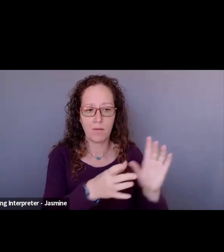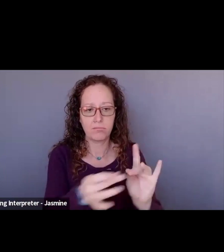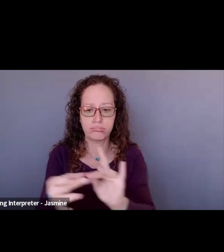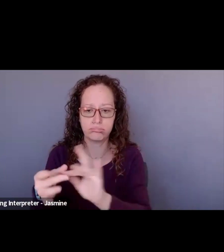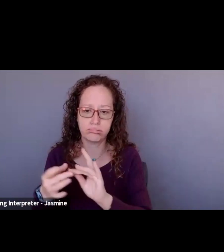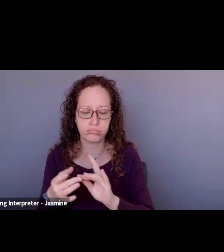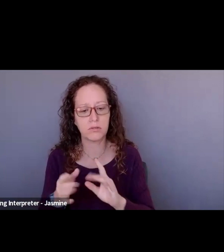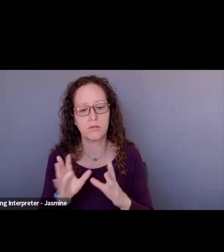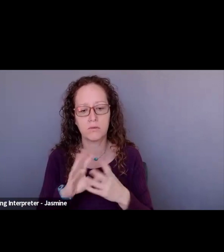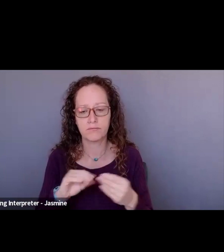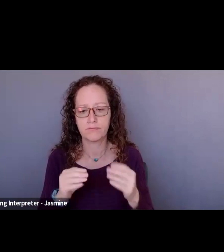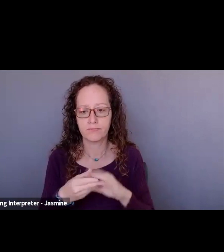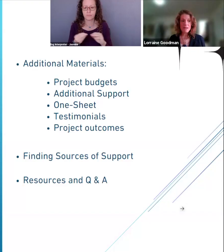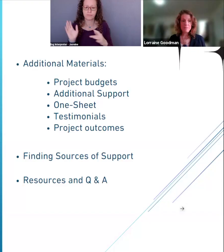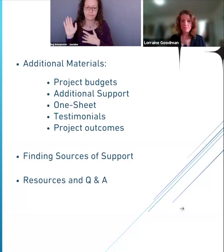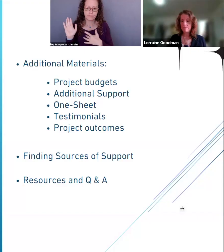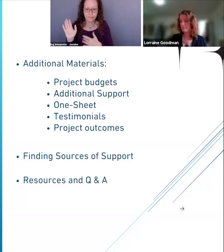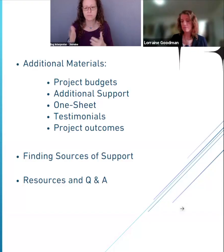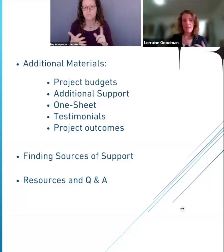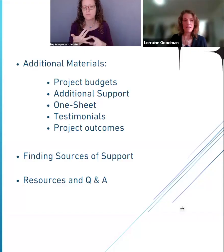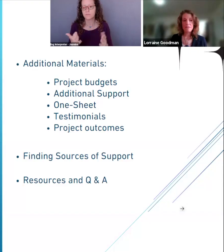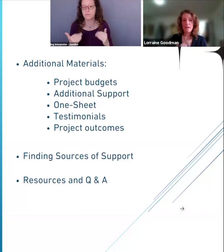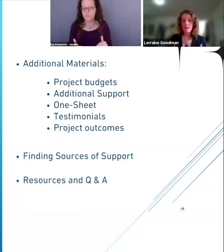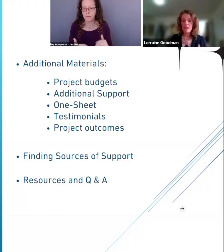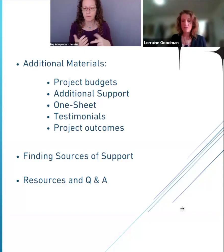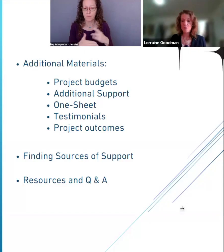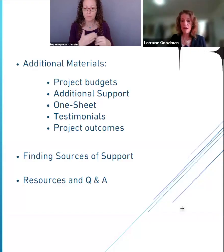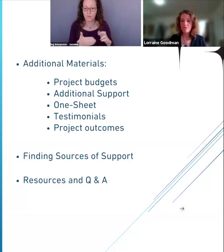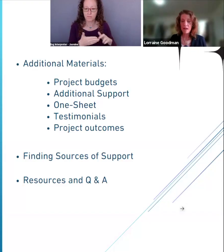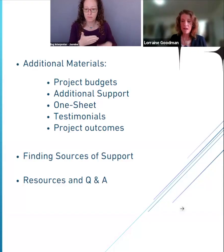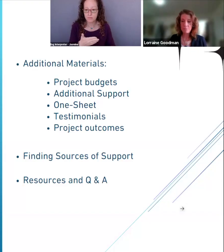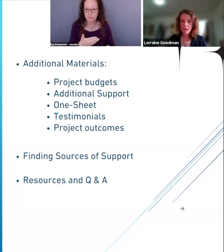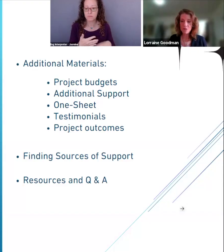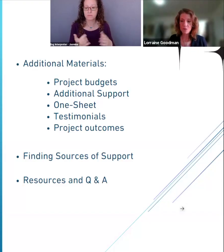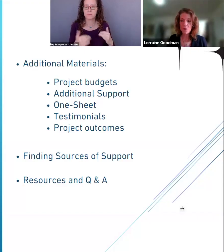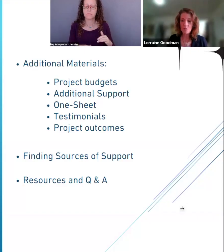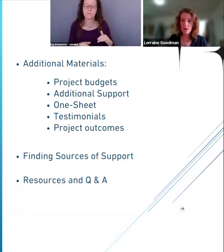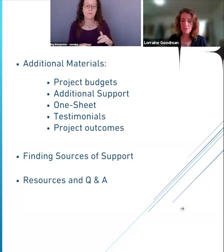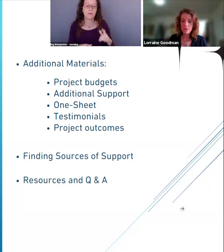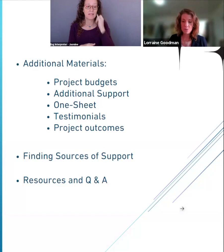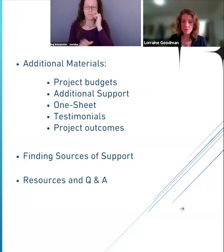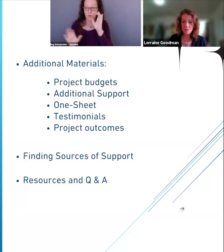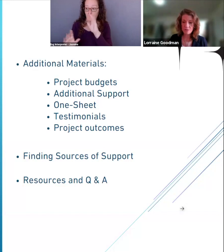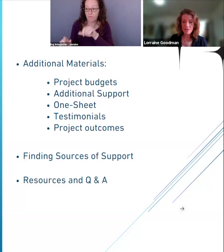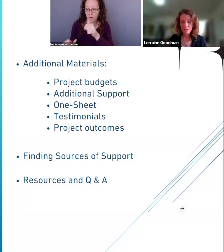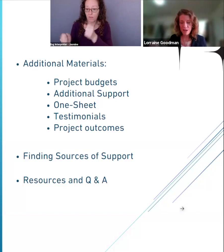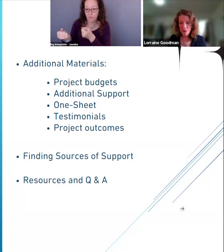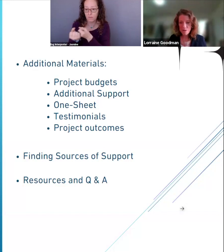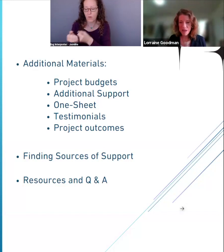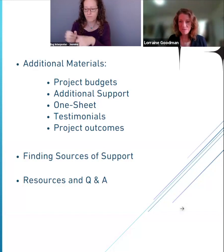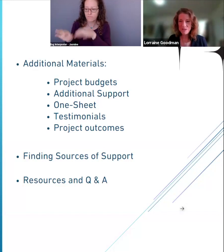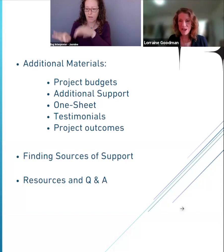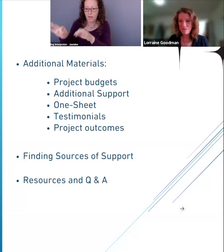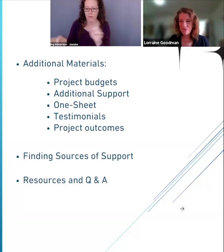find sources of support? And then I also have a page or so of resources. And then